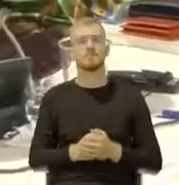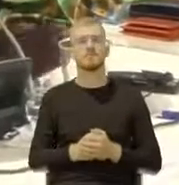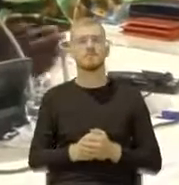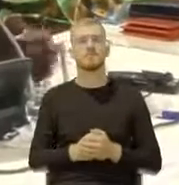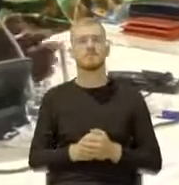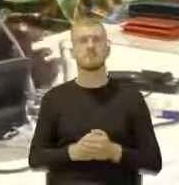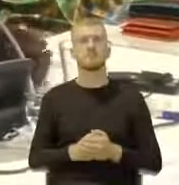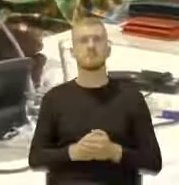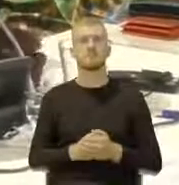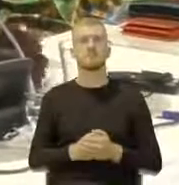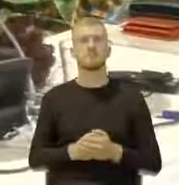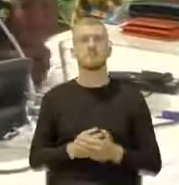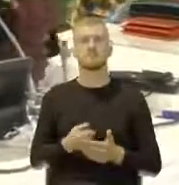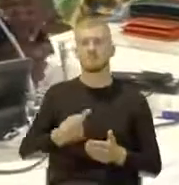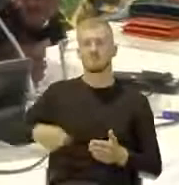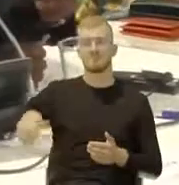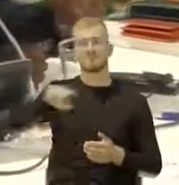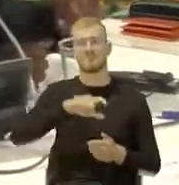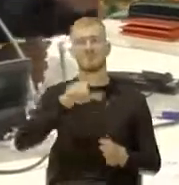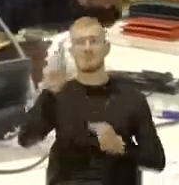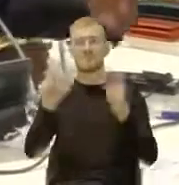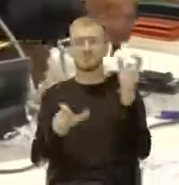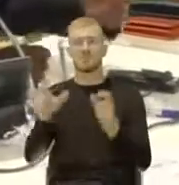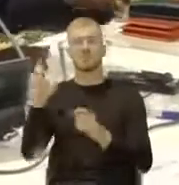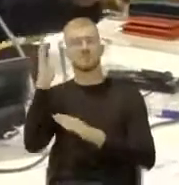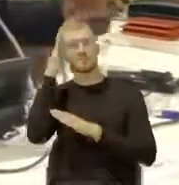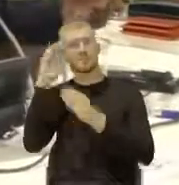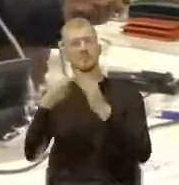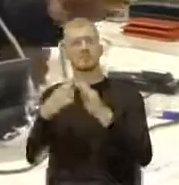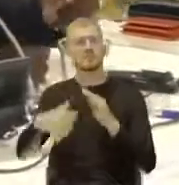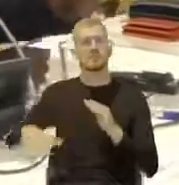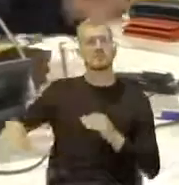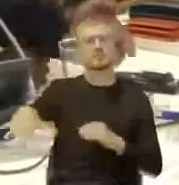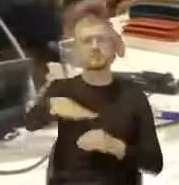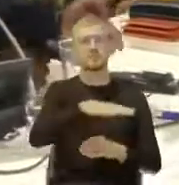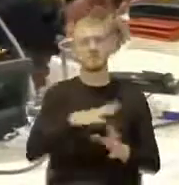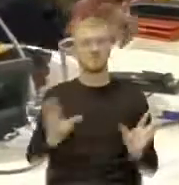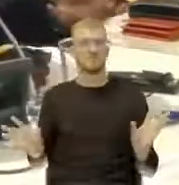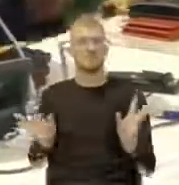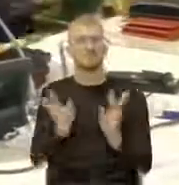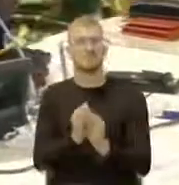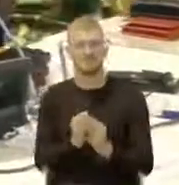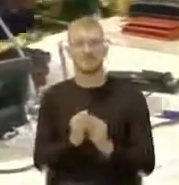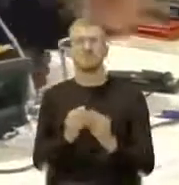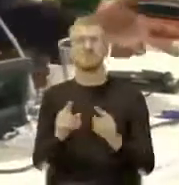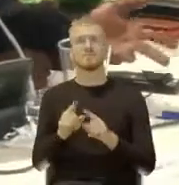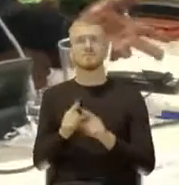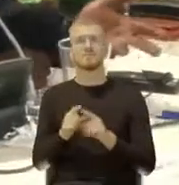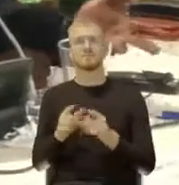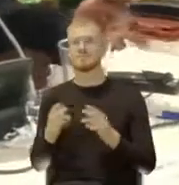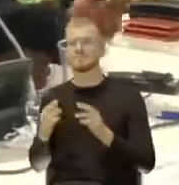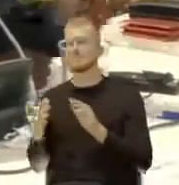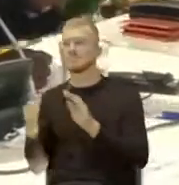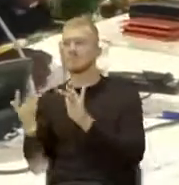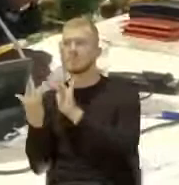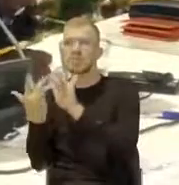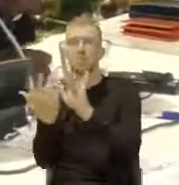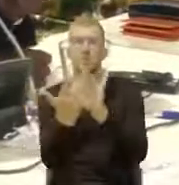more legitimate because we are, the relationship between mayors, local government, and the citizens is quite direct. You